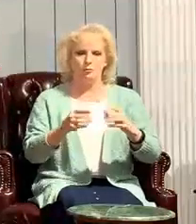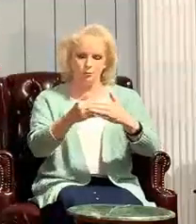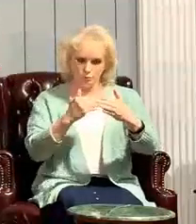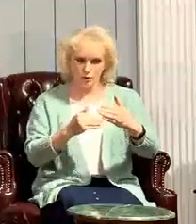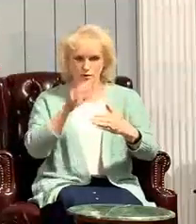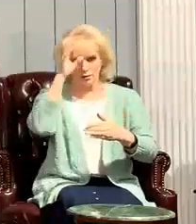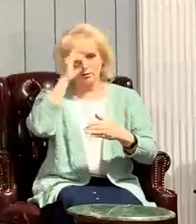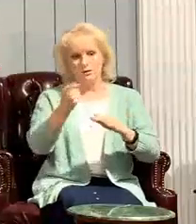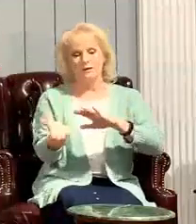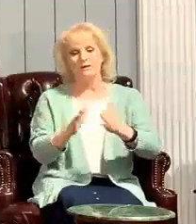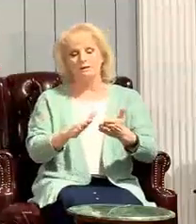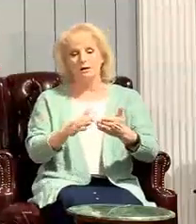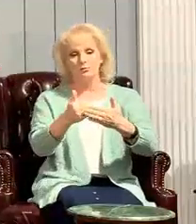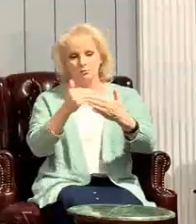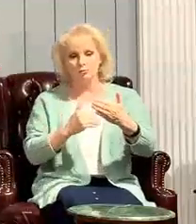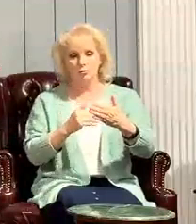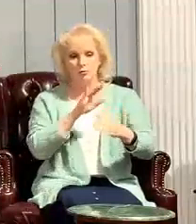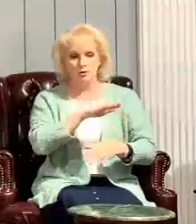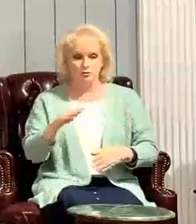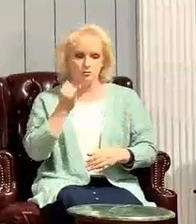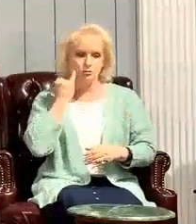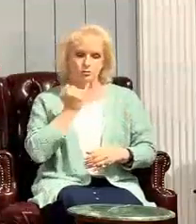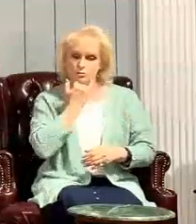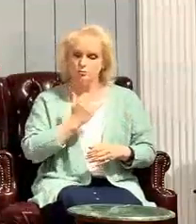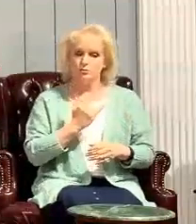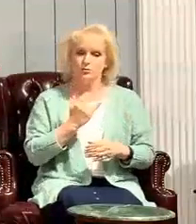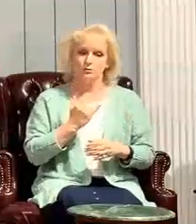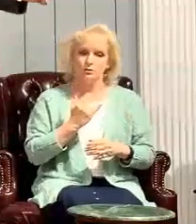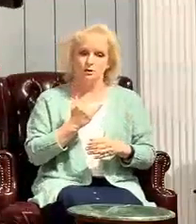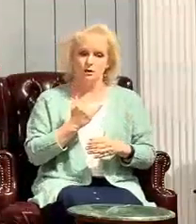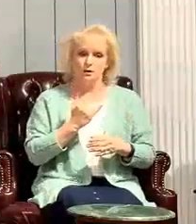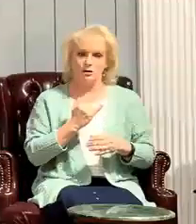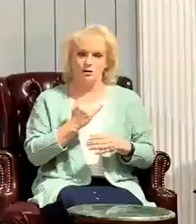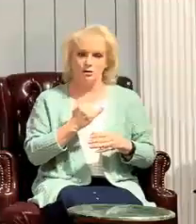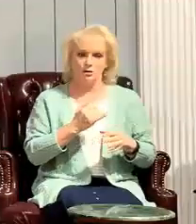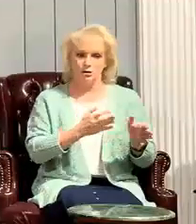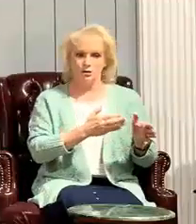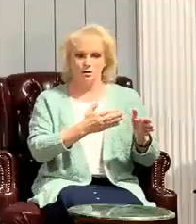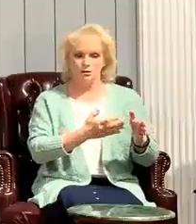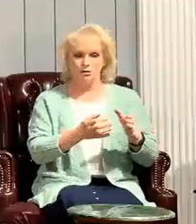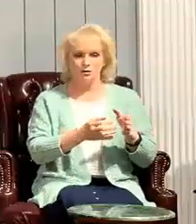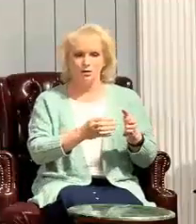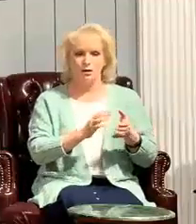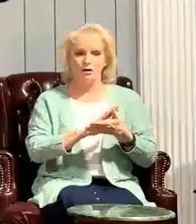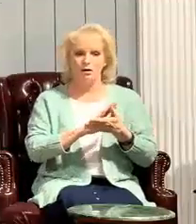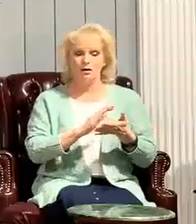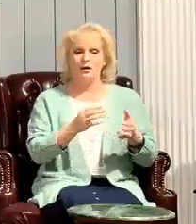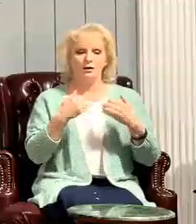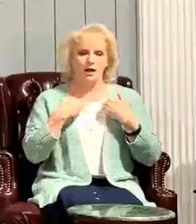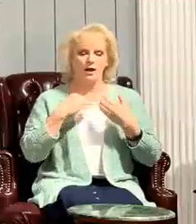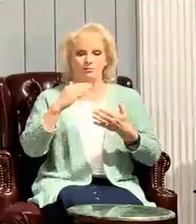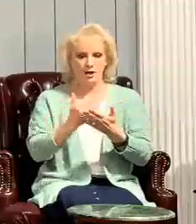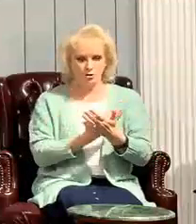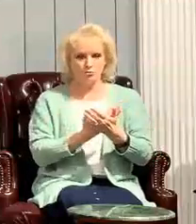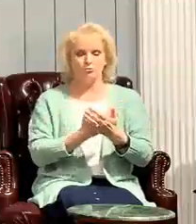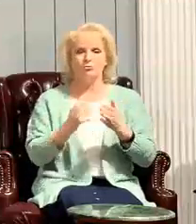Prior to his death, before the children of Israel kind of graduated into a brand new leader from Moses to Joshua,